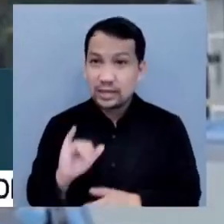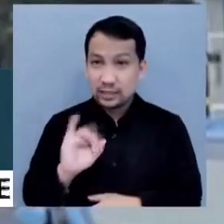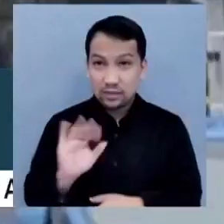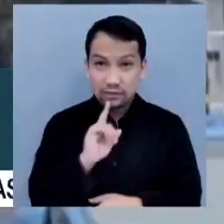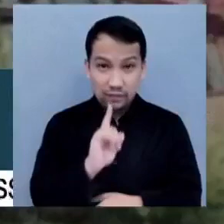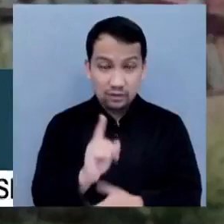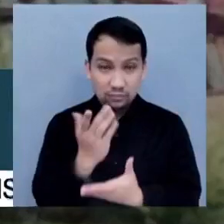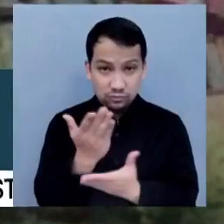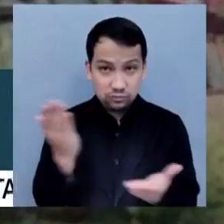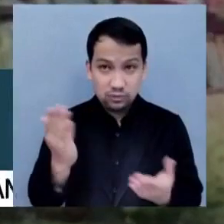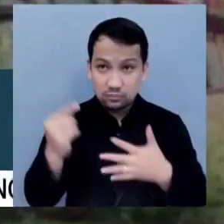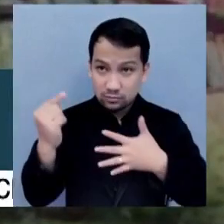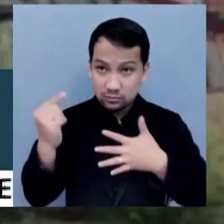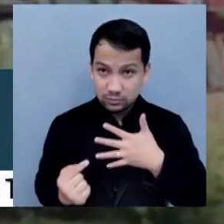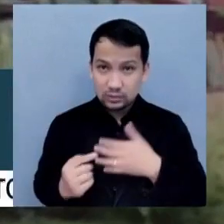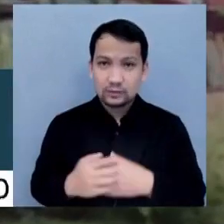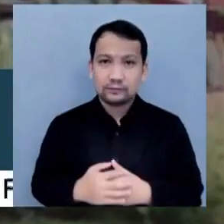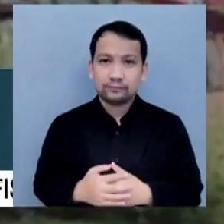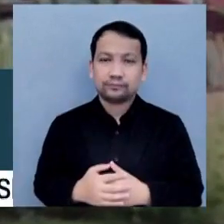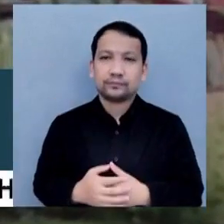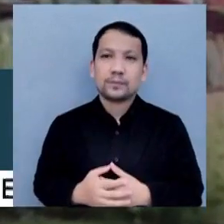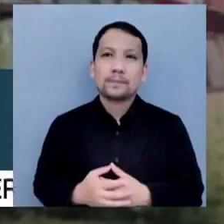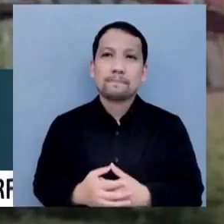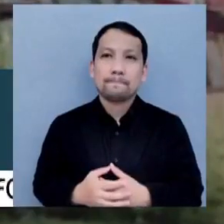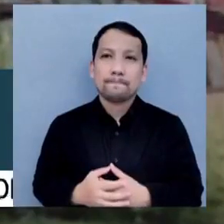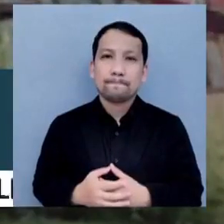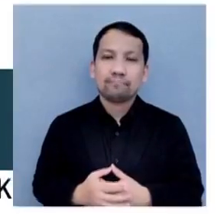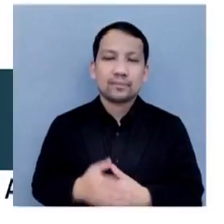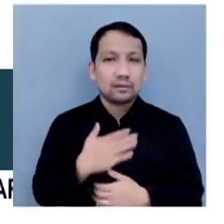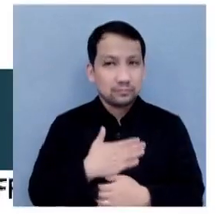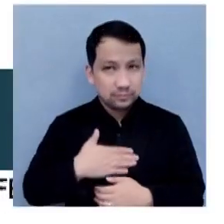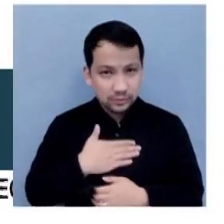some details about it. Sure. And as you do, please